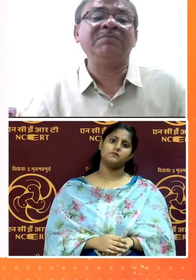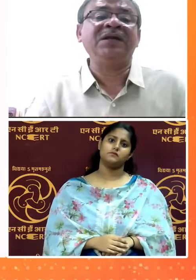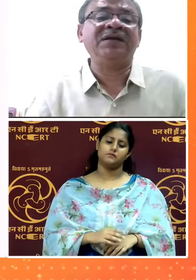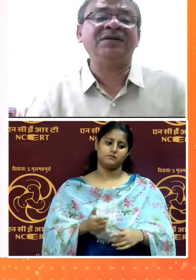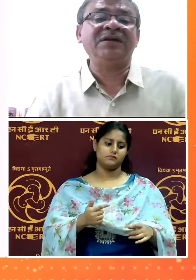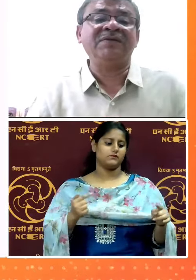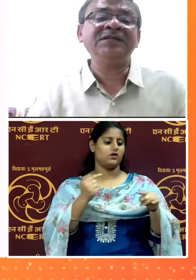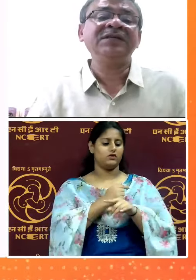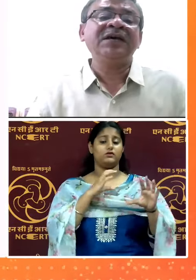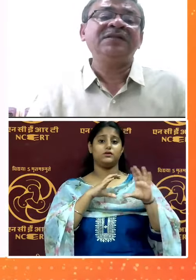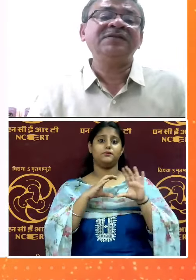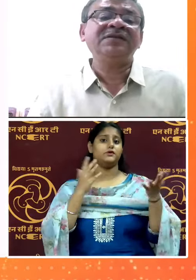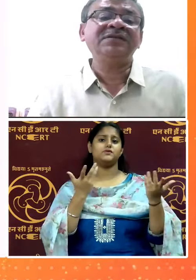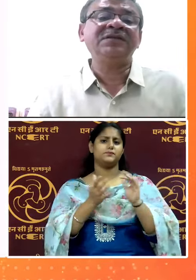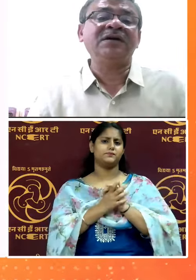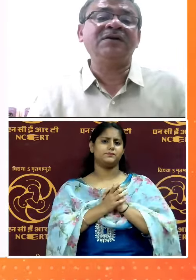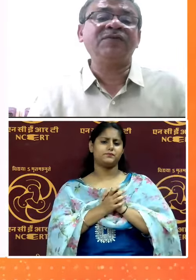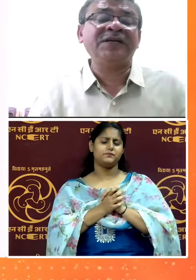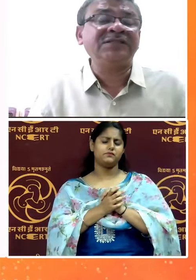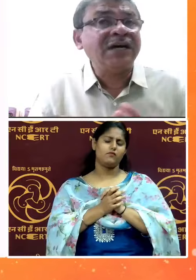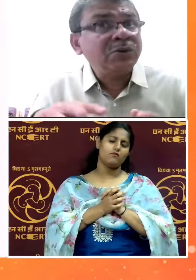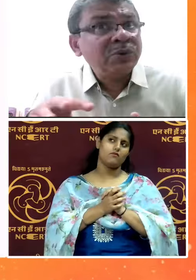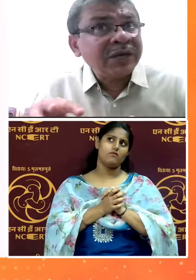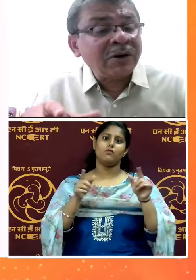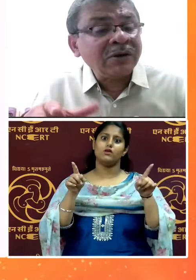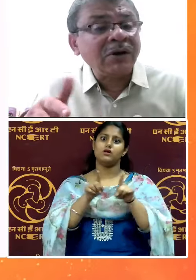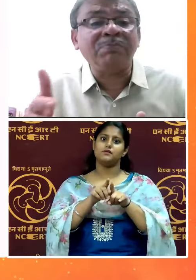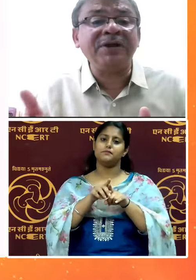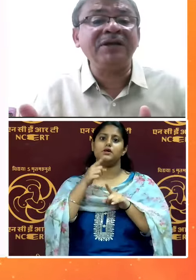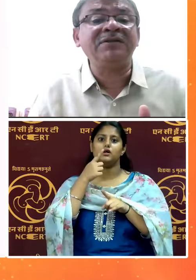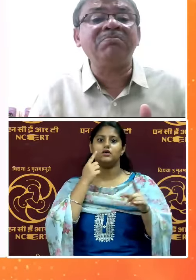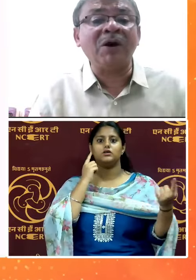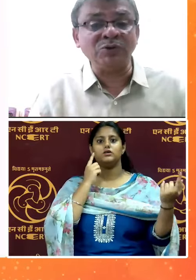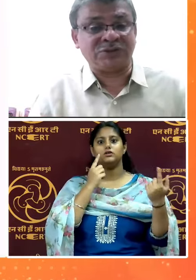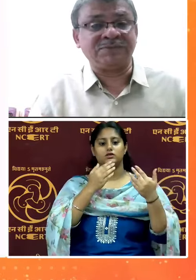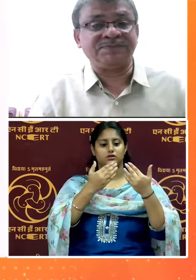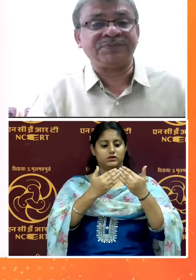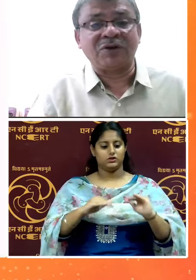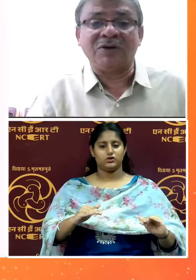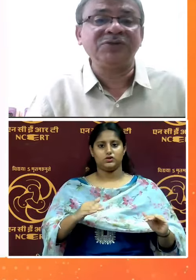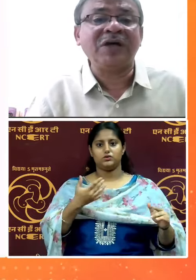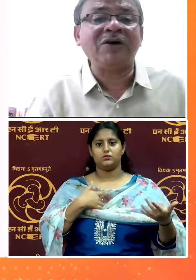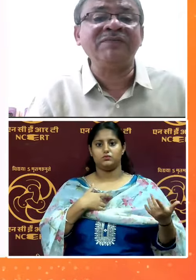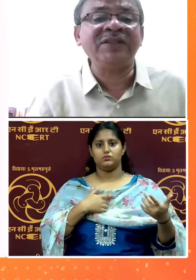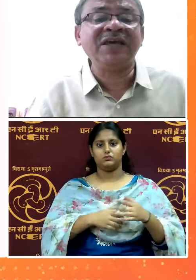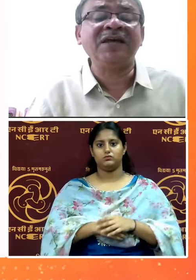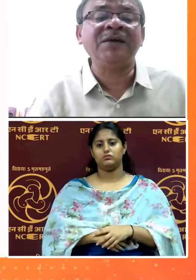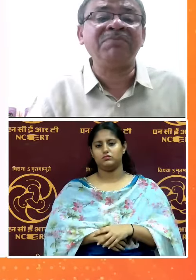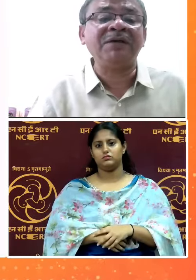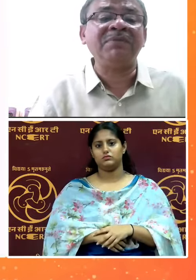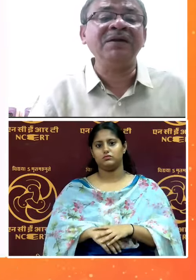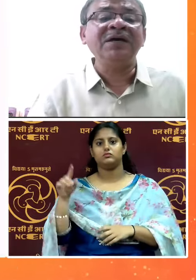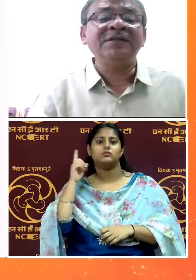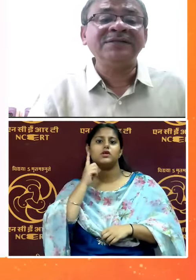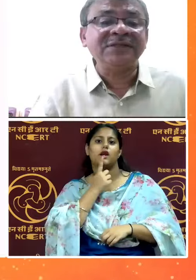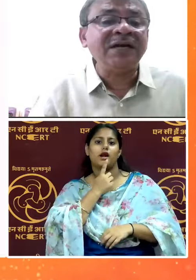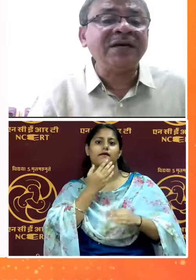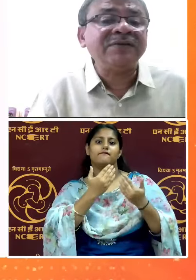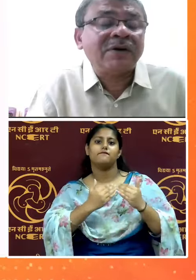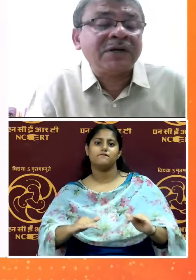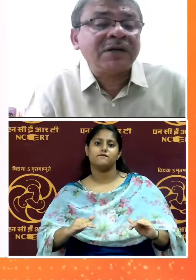alternative communication device. This is for a child who cannot operate the mouse. So along with hearing impairment,